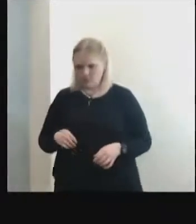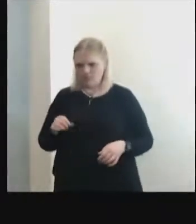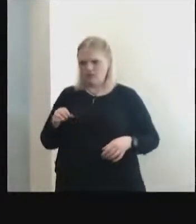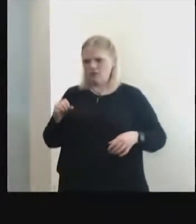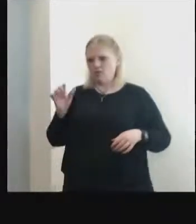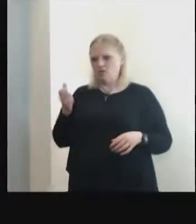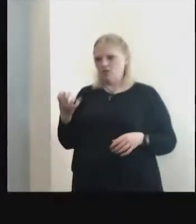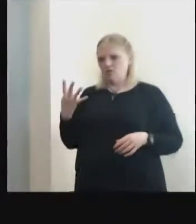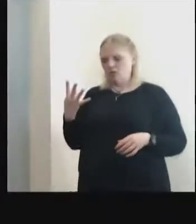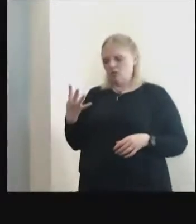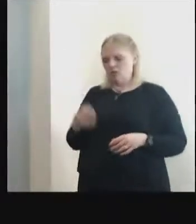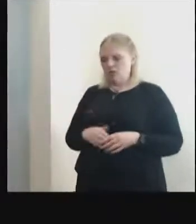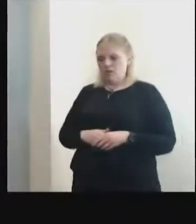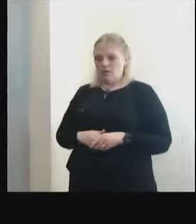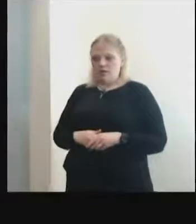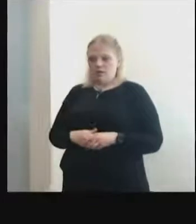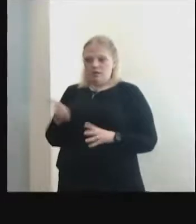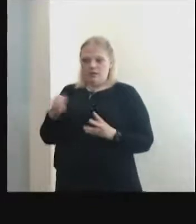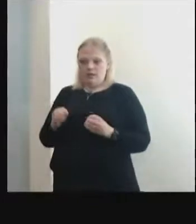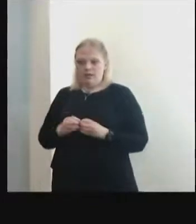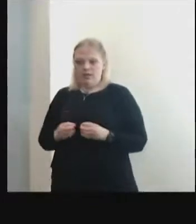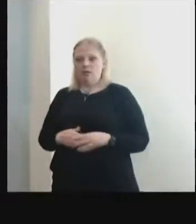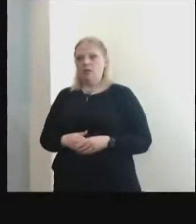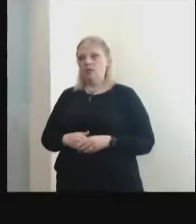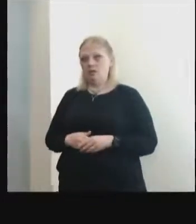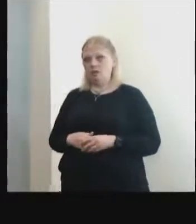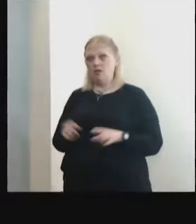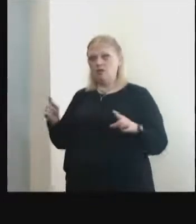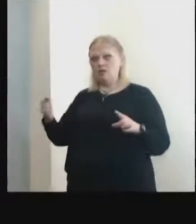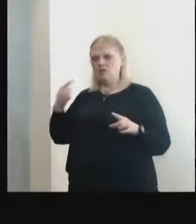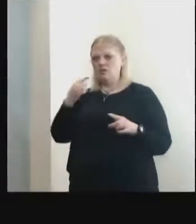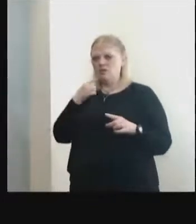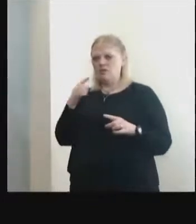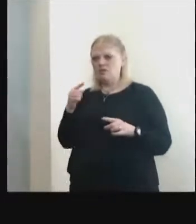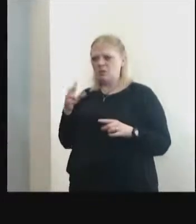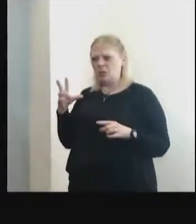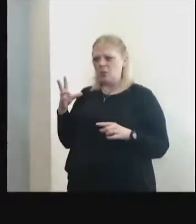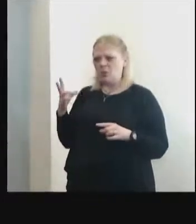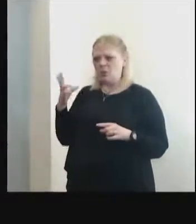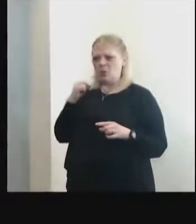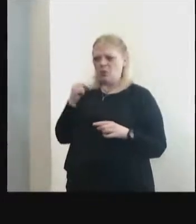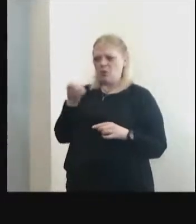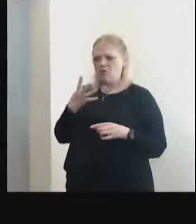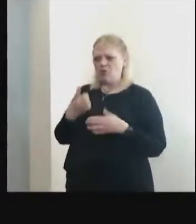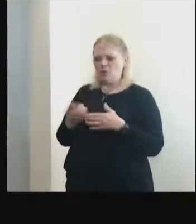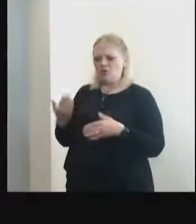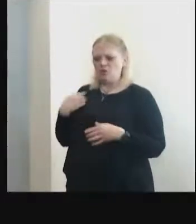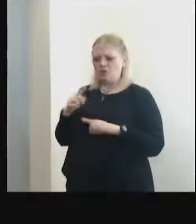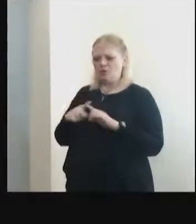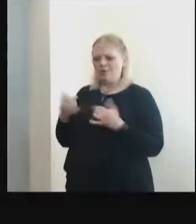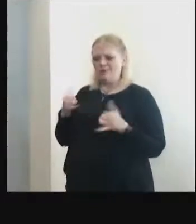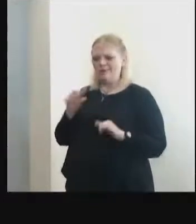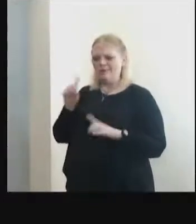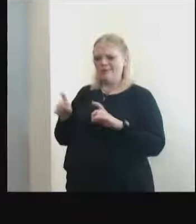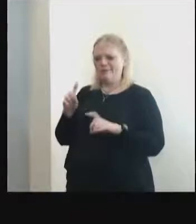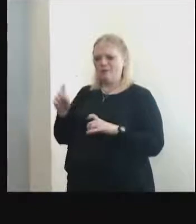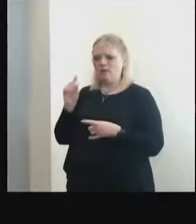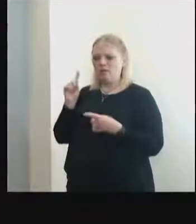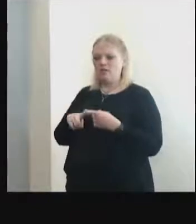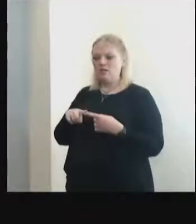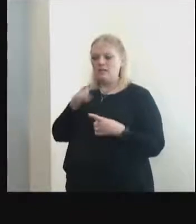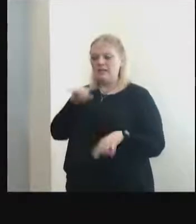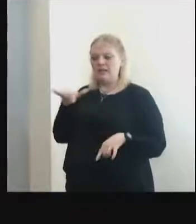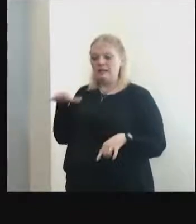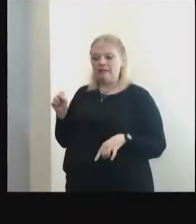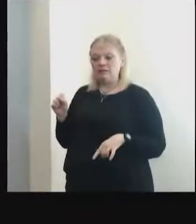Chris, any more questions, Channel 4? Yeah, I know you said no a couple weeks ago, but I suspect you're going to keep getting this question until the answer is yes.